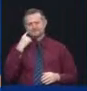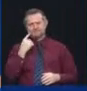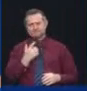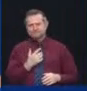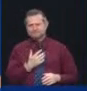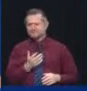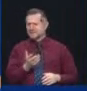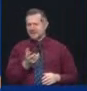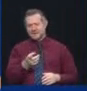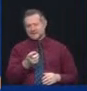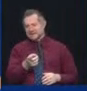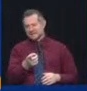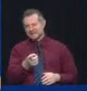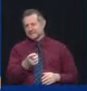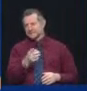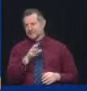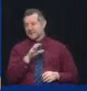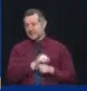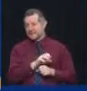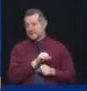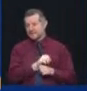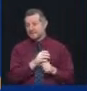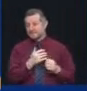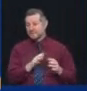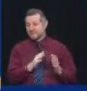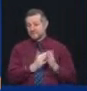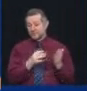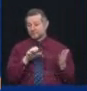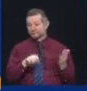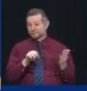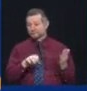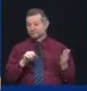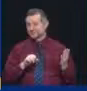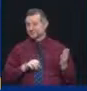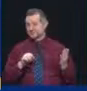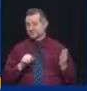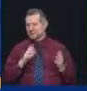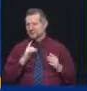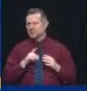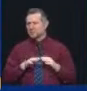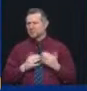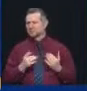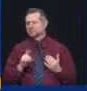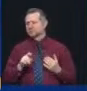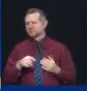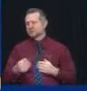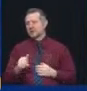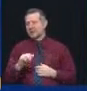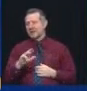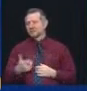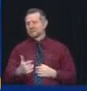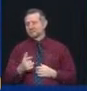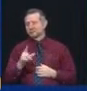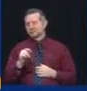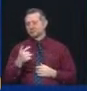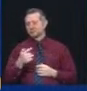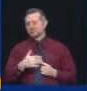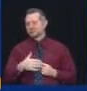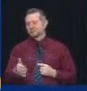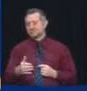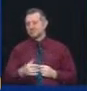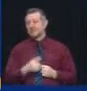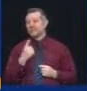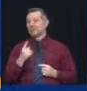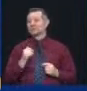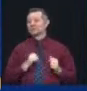We have bookings now that we anticipate opening in August of this year. We have a show at the beginning of August called New